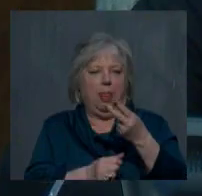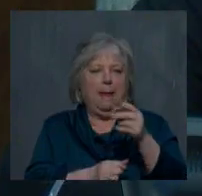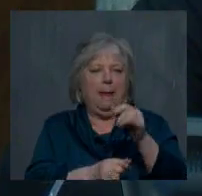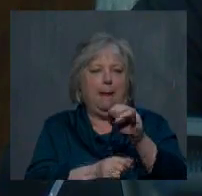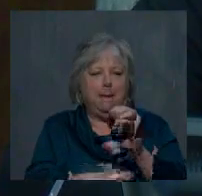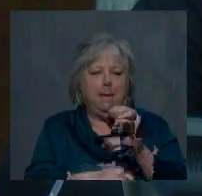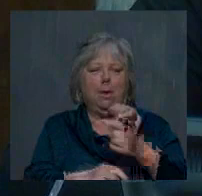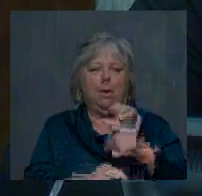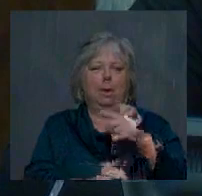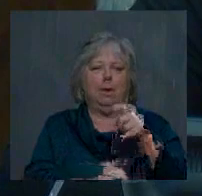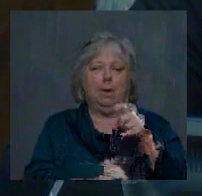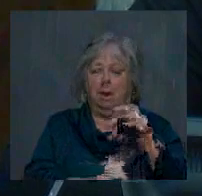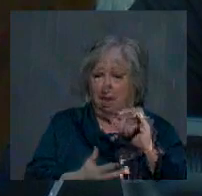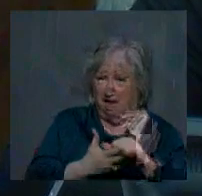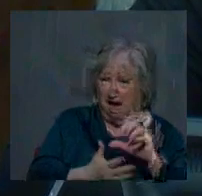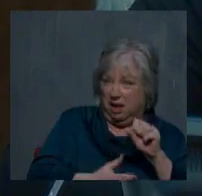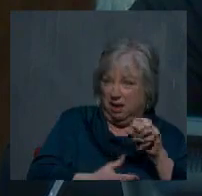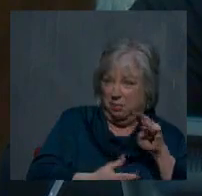we just know some.